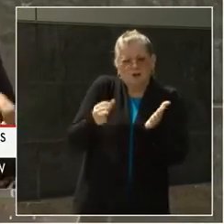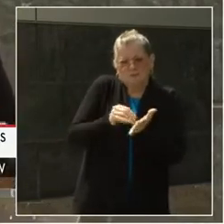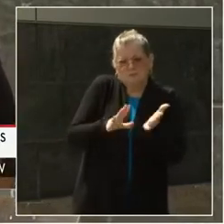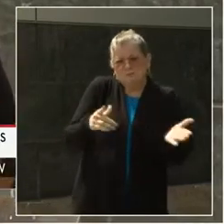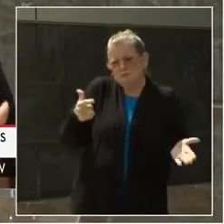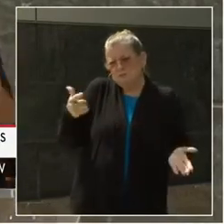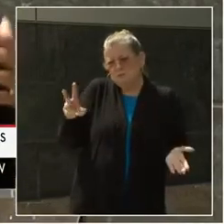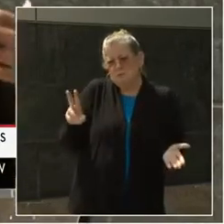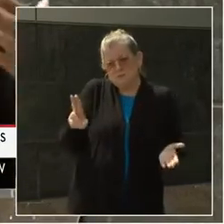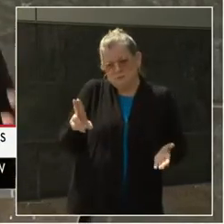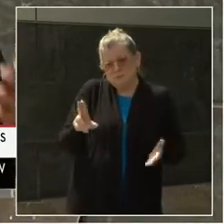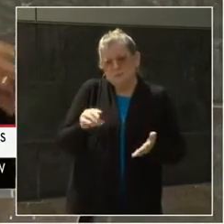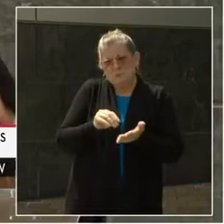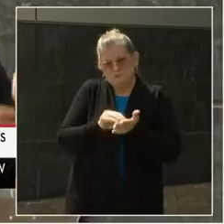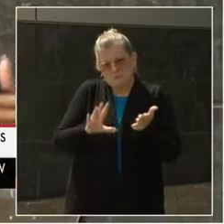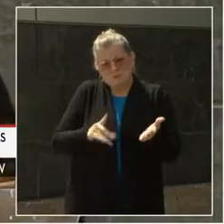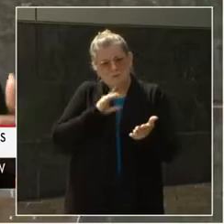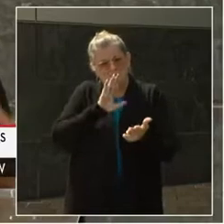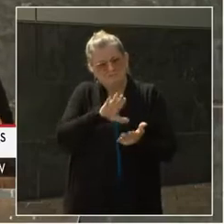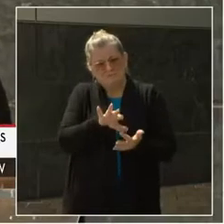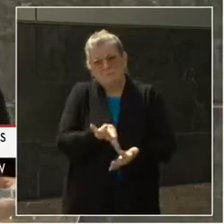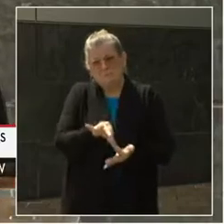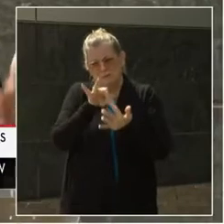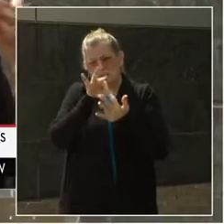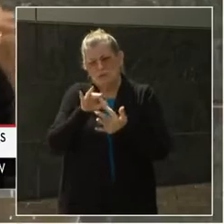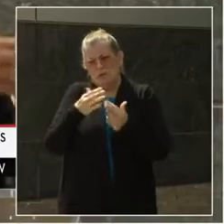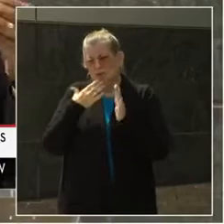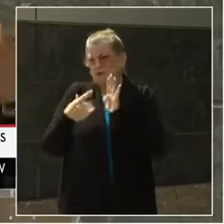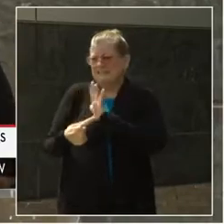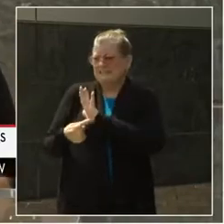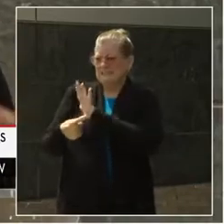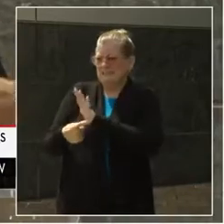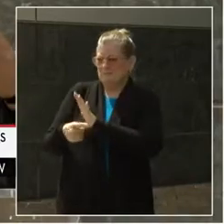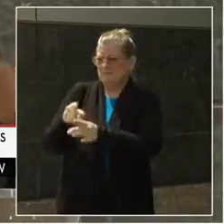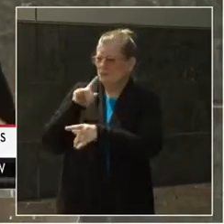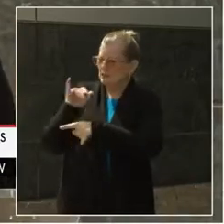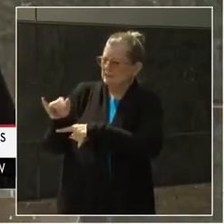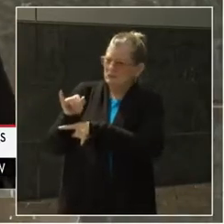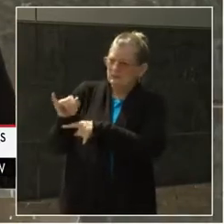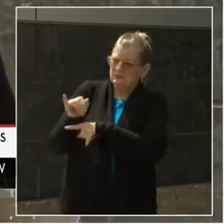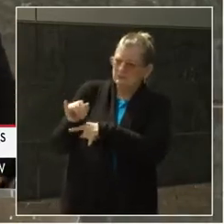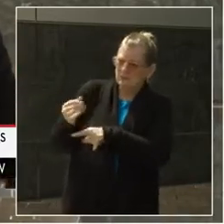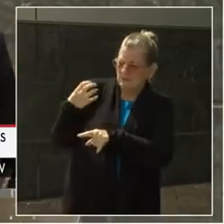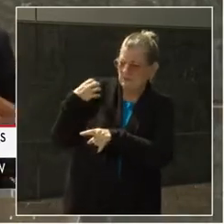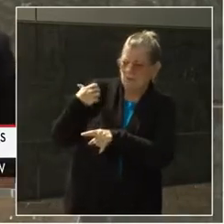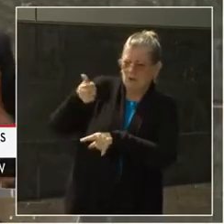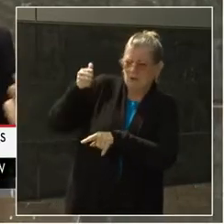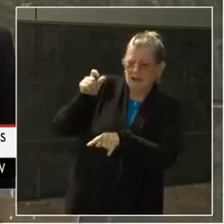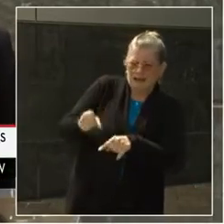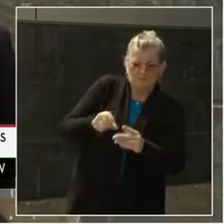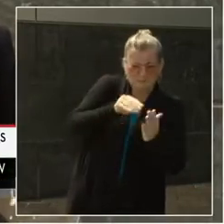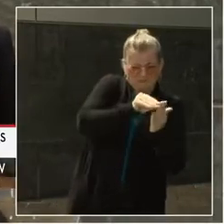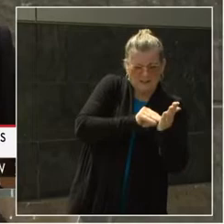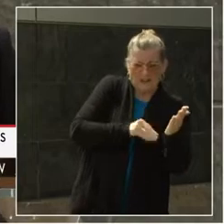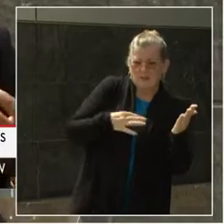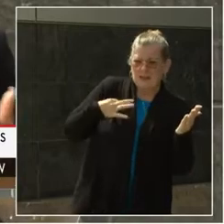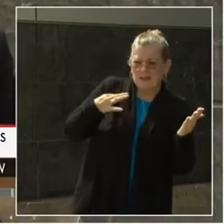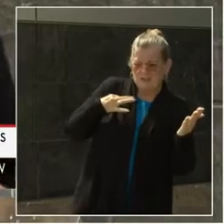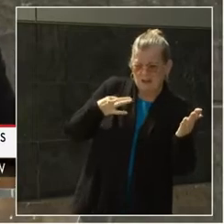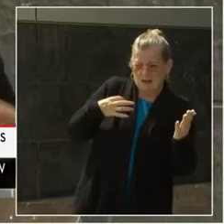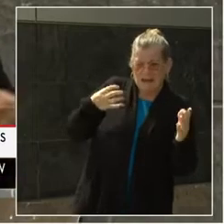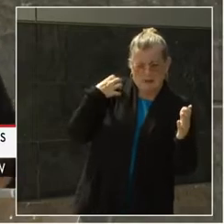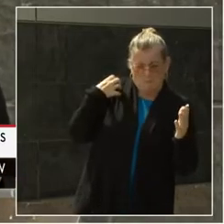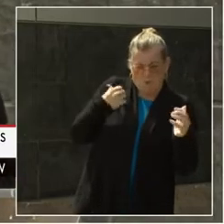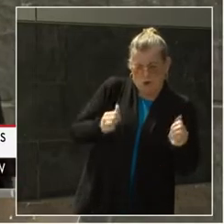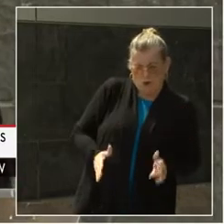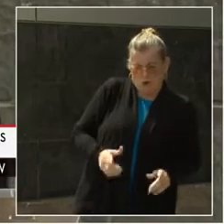internship experiences. Employers have to fill out an application. They will be vetted. They will come to us and say, these are the types of experiences we will